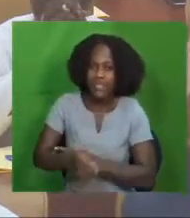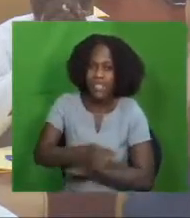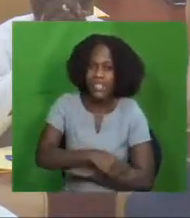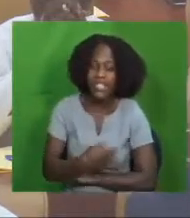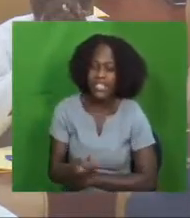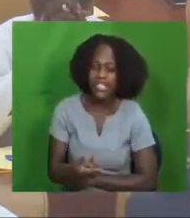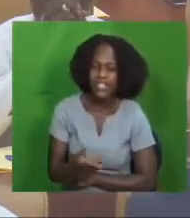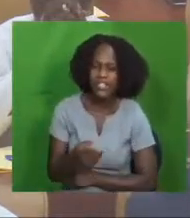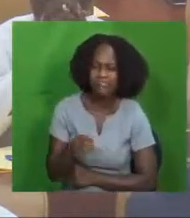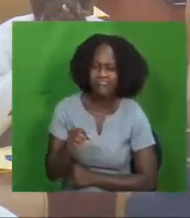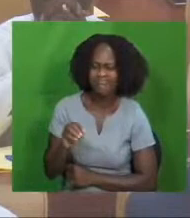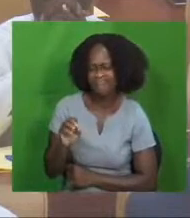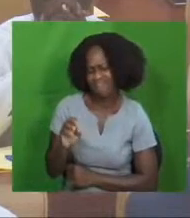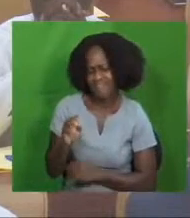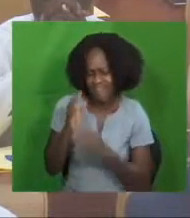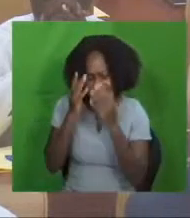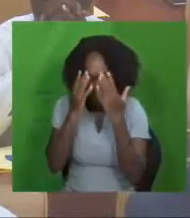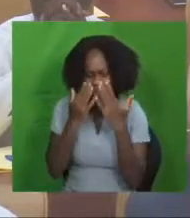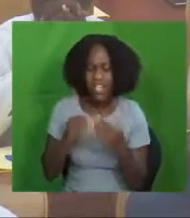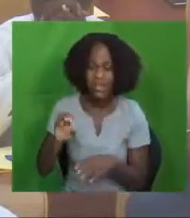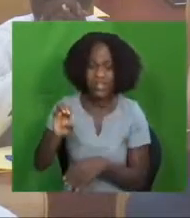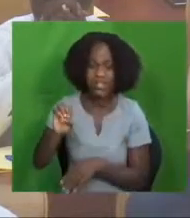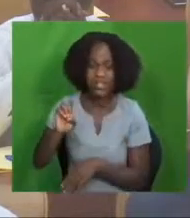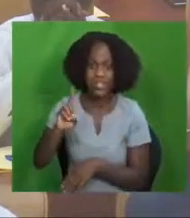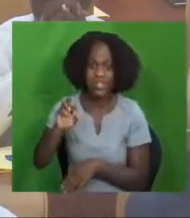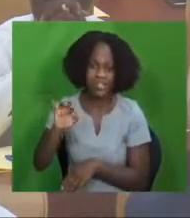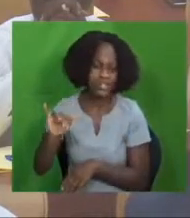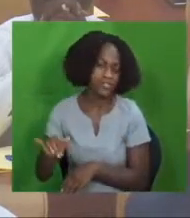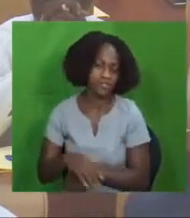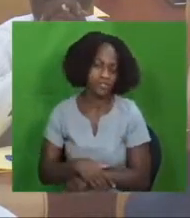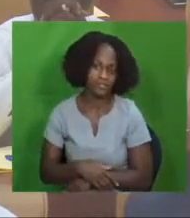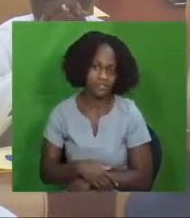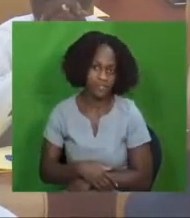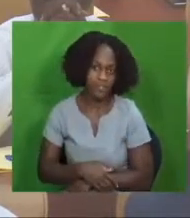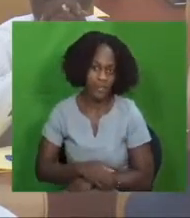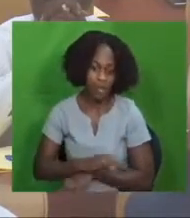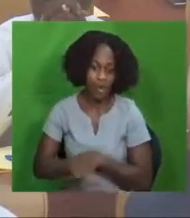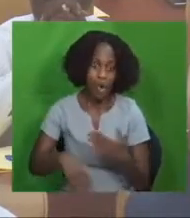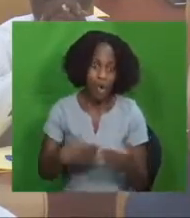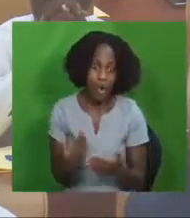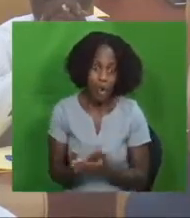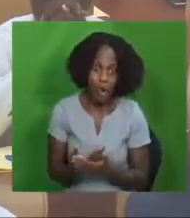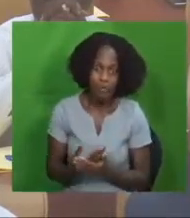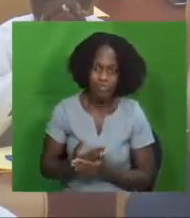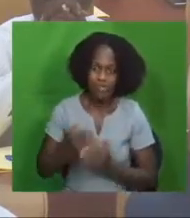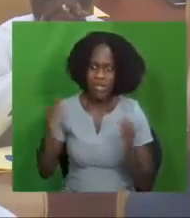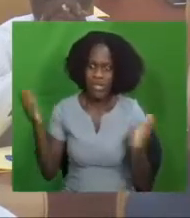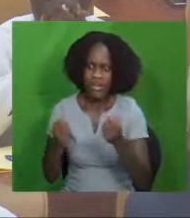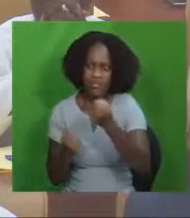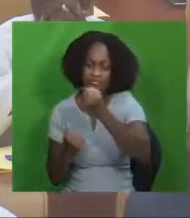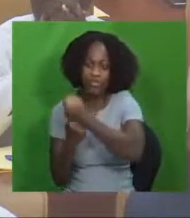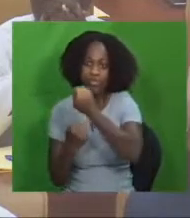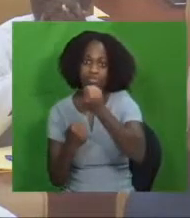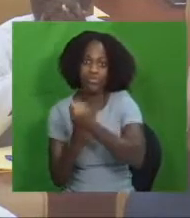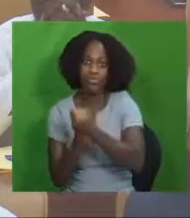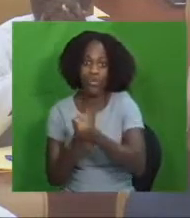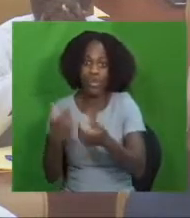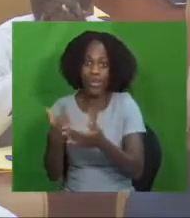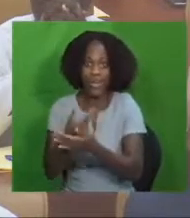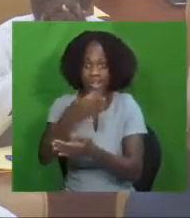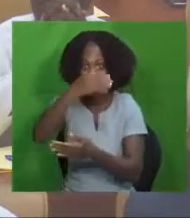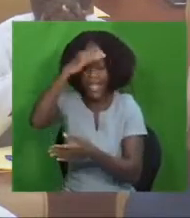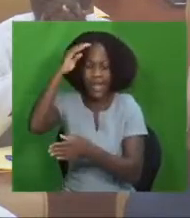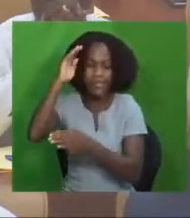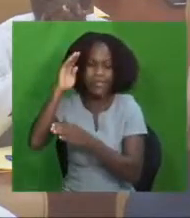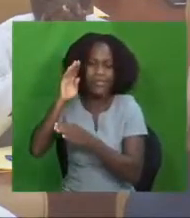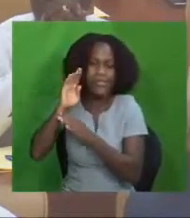Mr. Speaker, when we were all gearing up to support the Ghana Black Stars, we didn't know that what will make us not eat our supper is